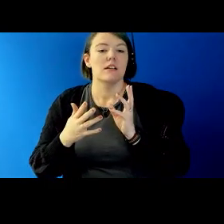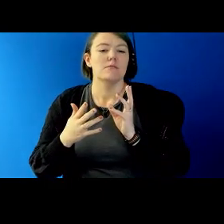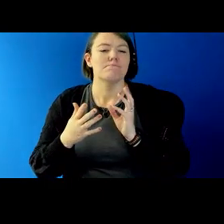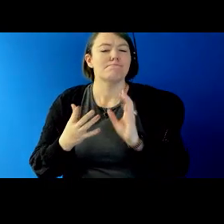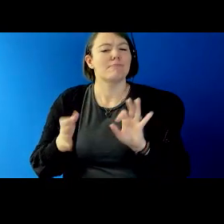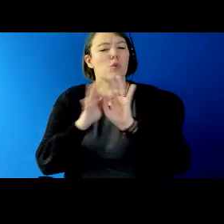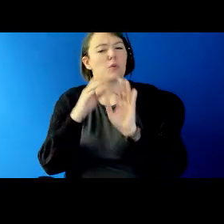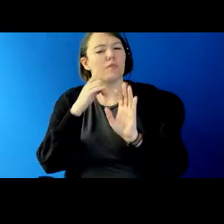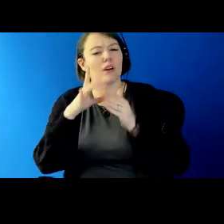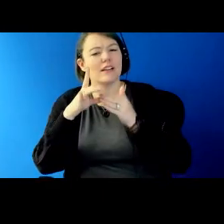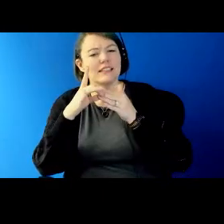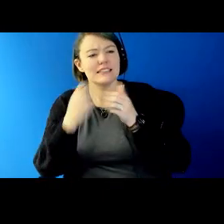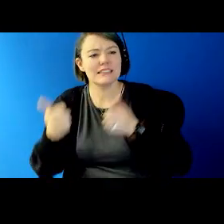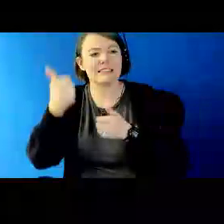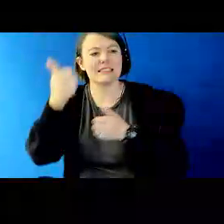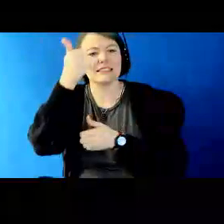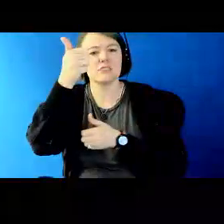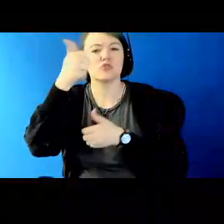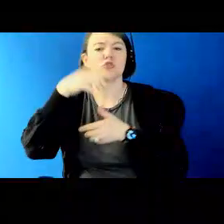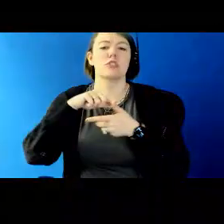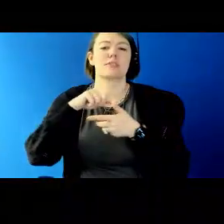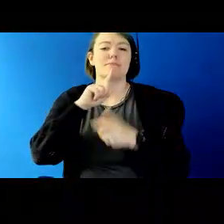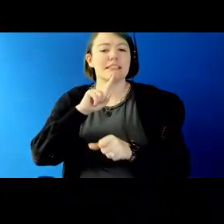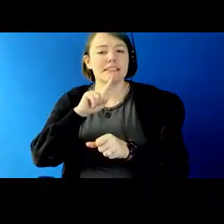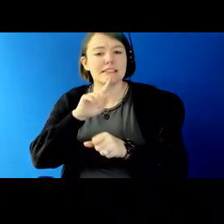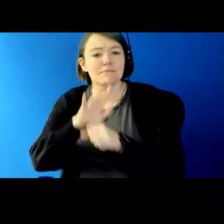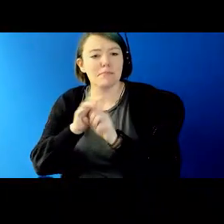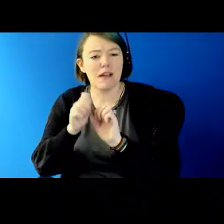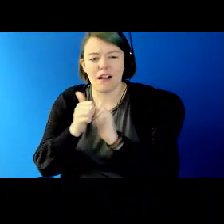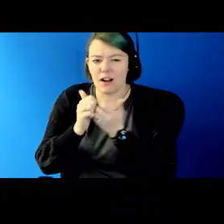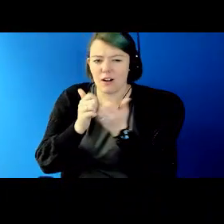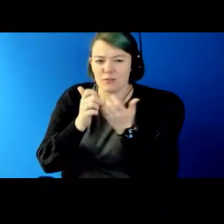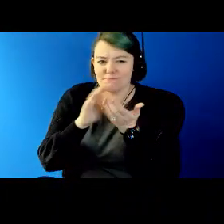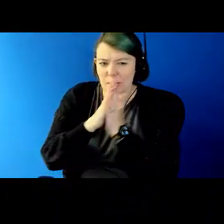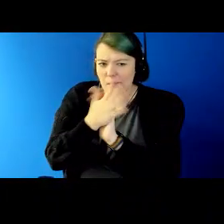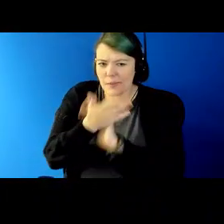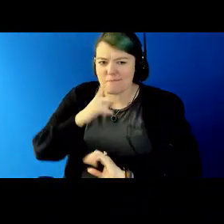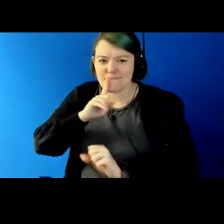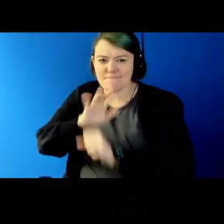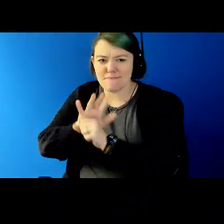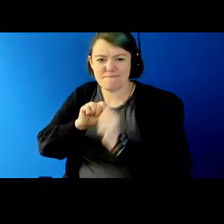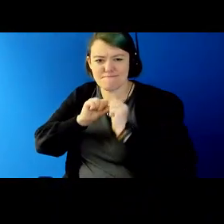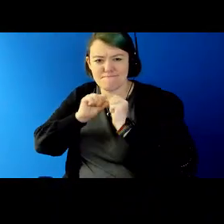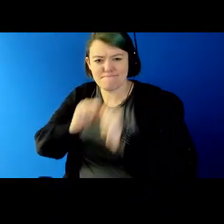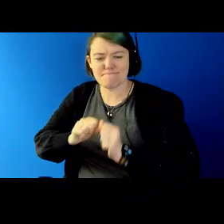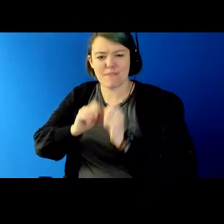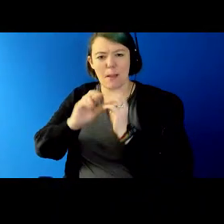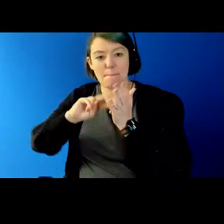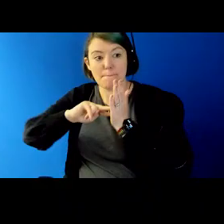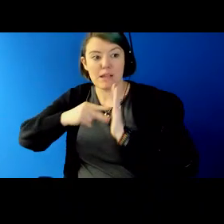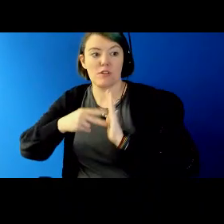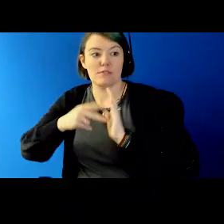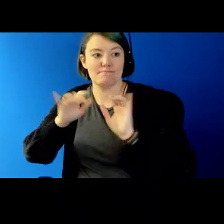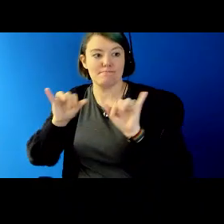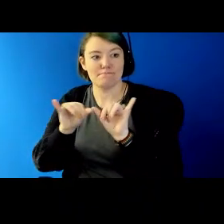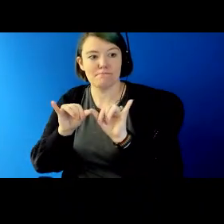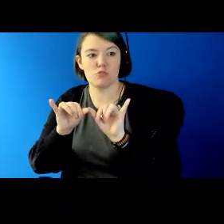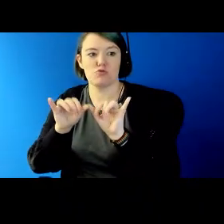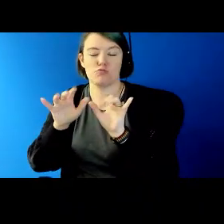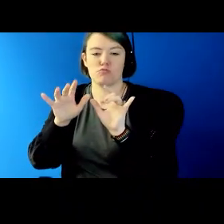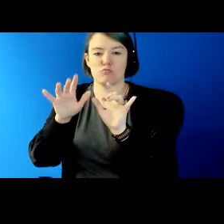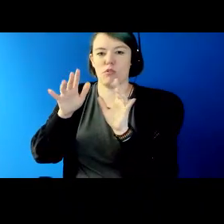explored practical strategies for building disability inclusive teams, from accessible hiring practices to inclusive job descriptions